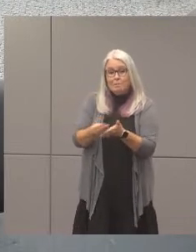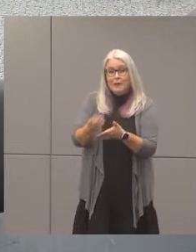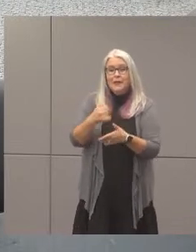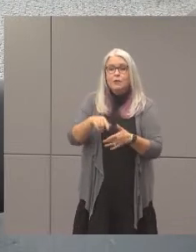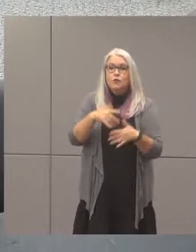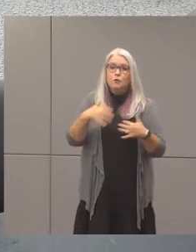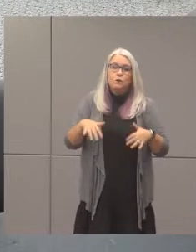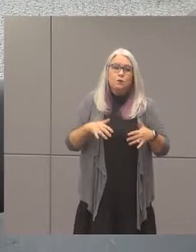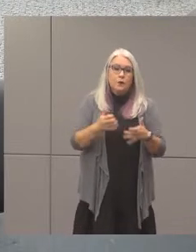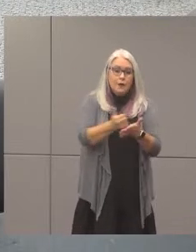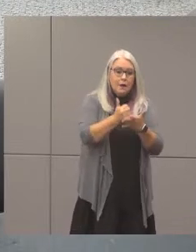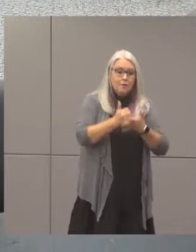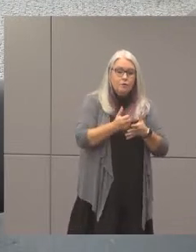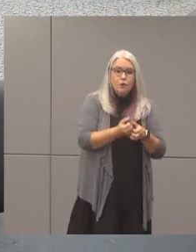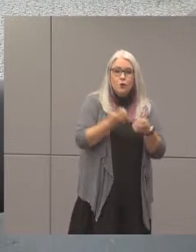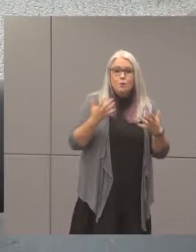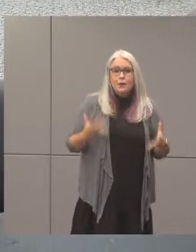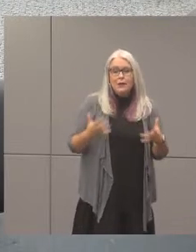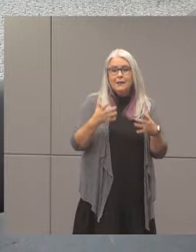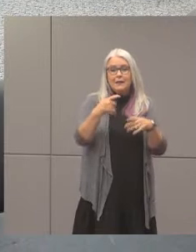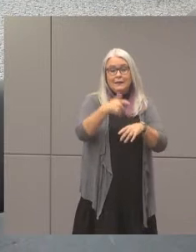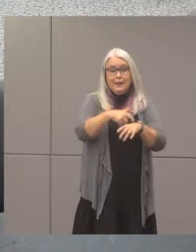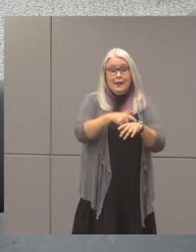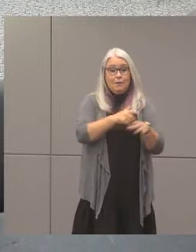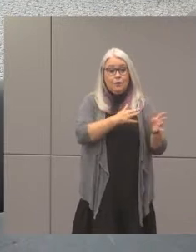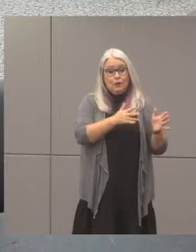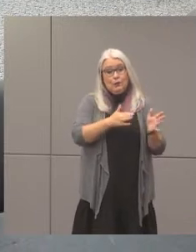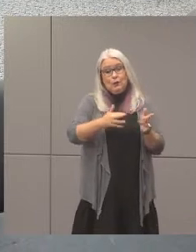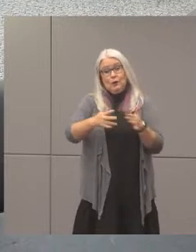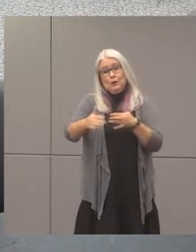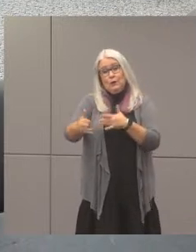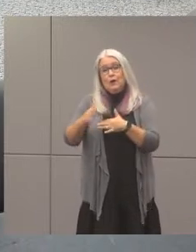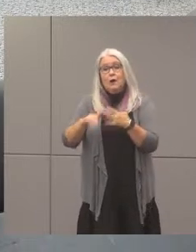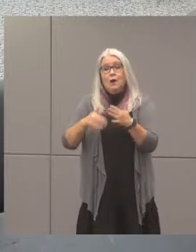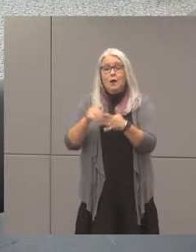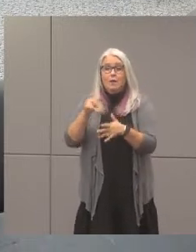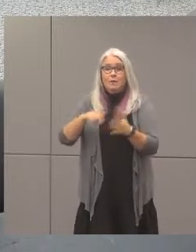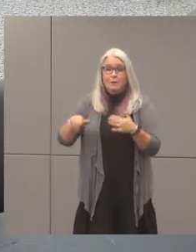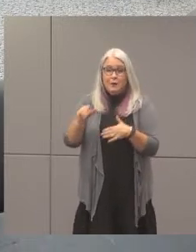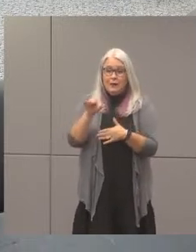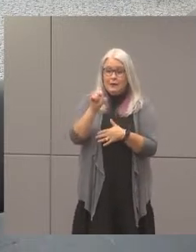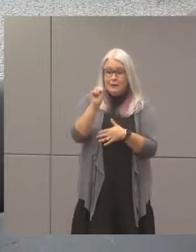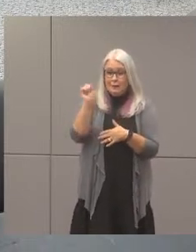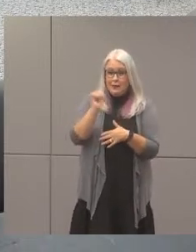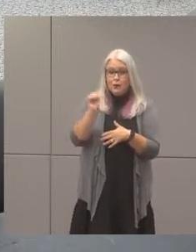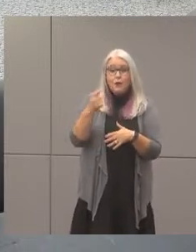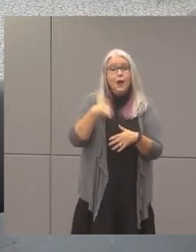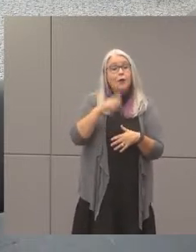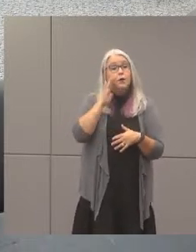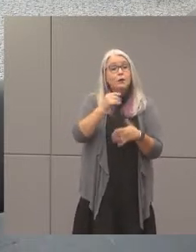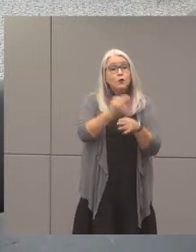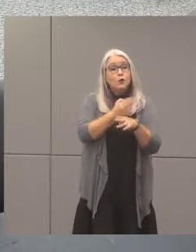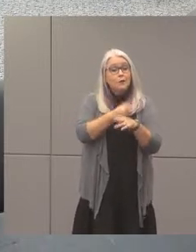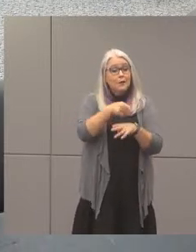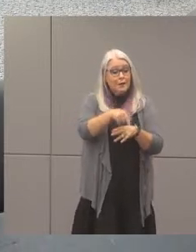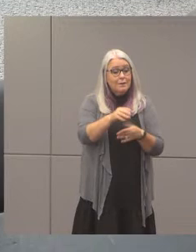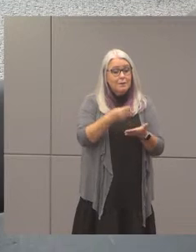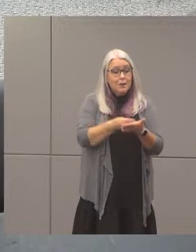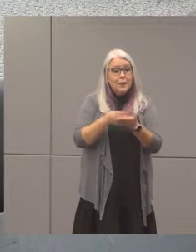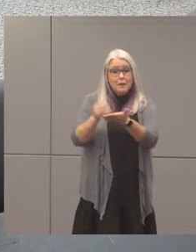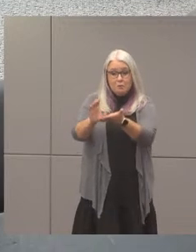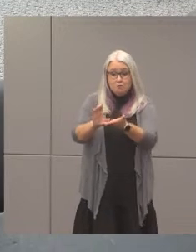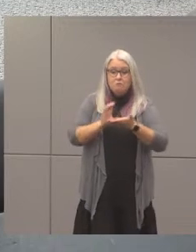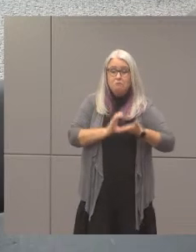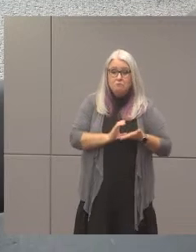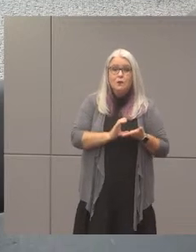a tremendous amount of times throughout this whole semester. I will be using the funds to continue